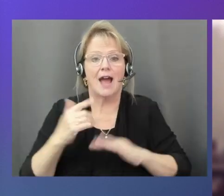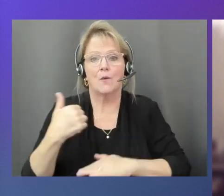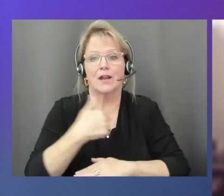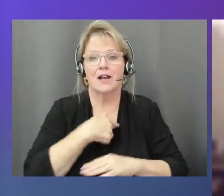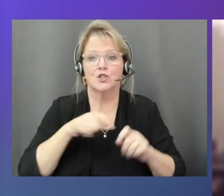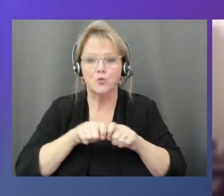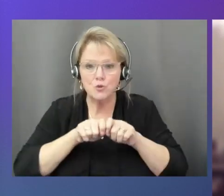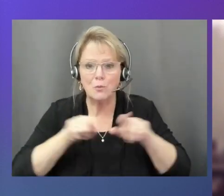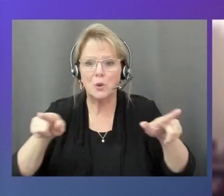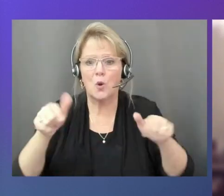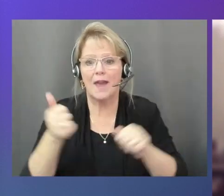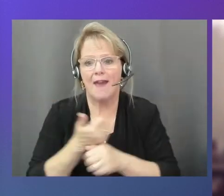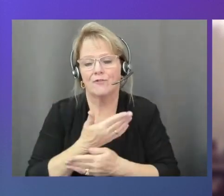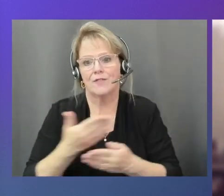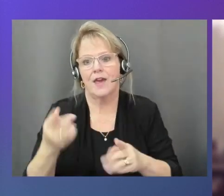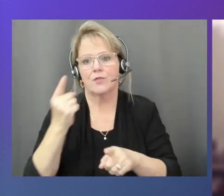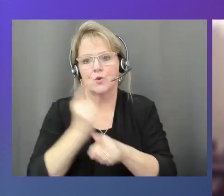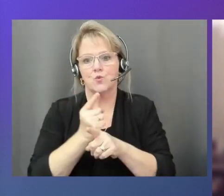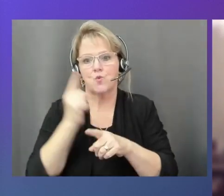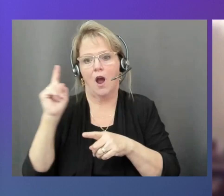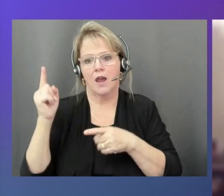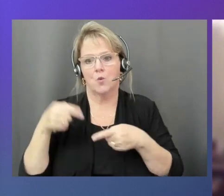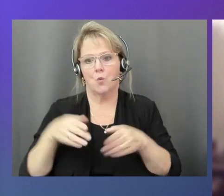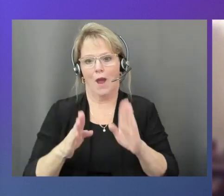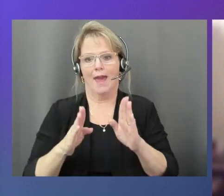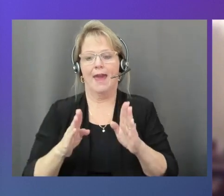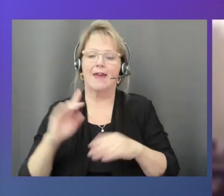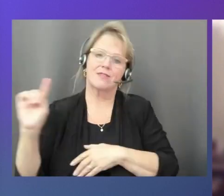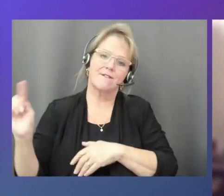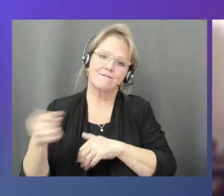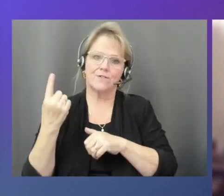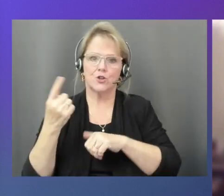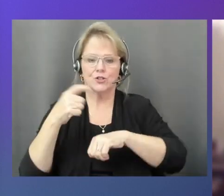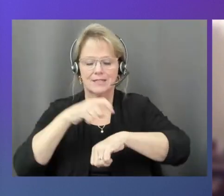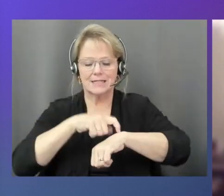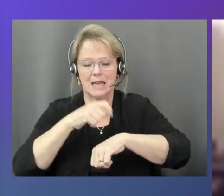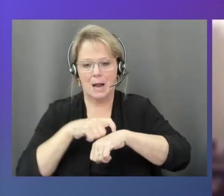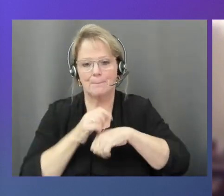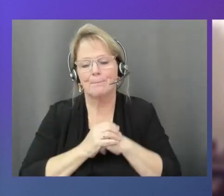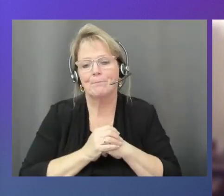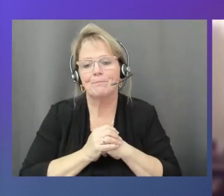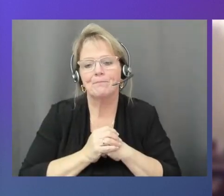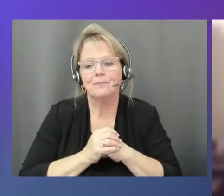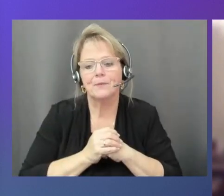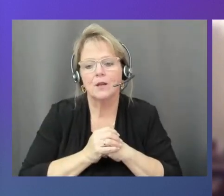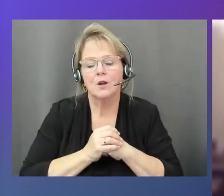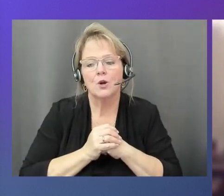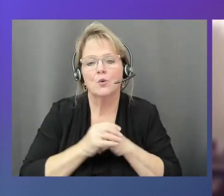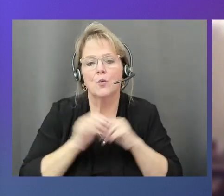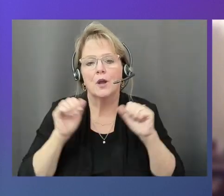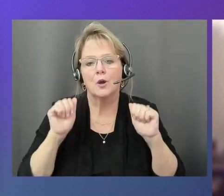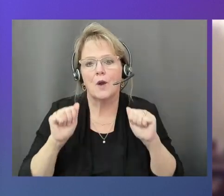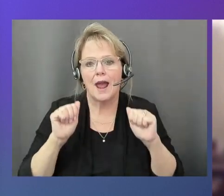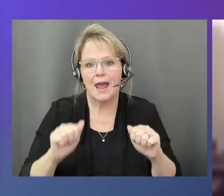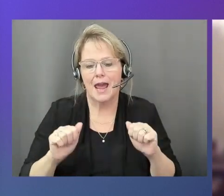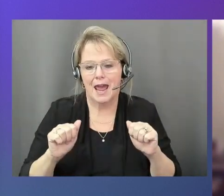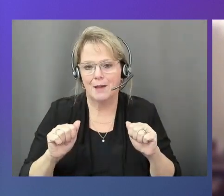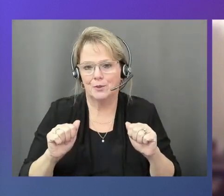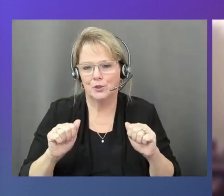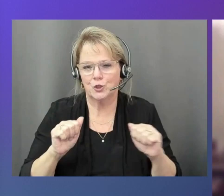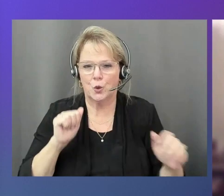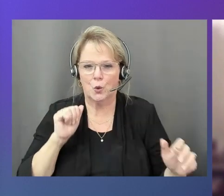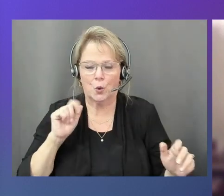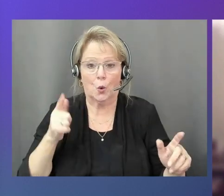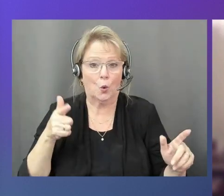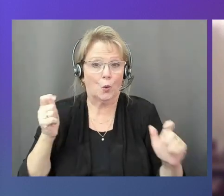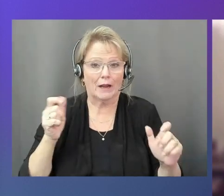right way the first time. Within the few days before the festival, we leveraged the cellular network to quickly connect late arrivals to the site,